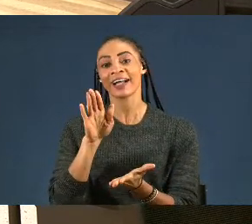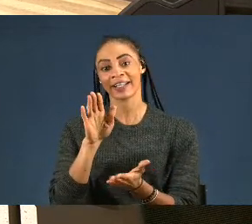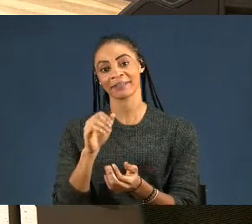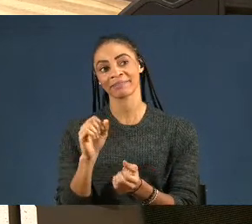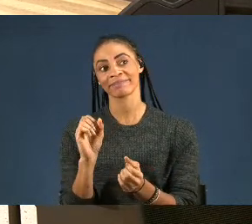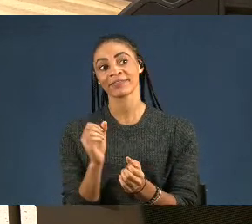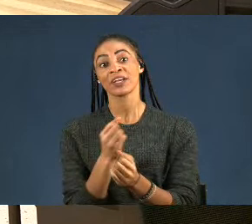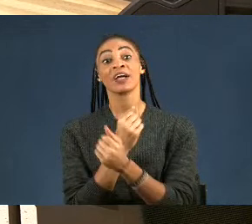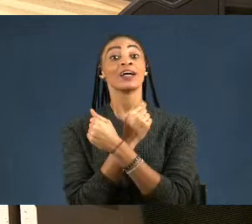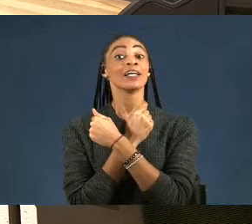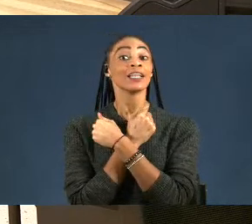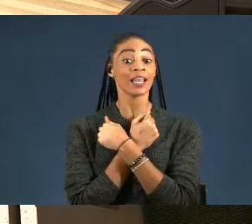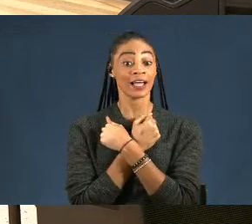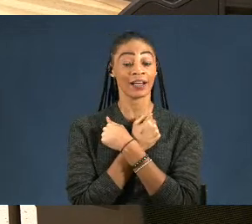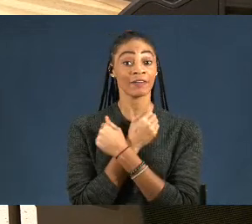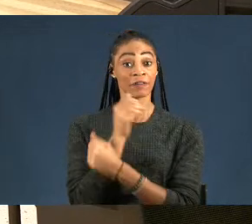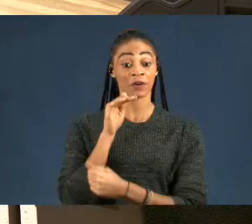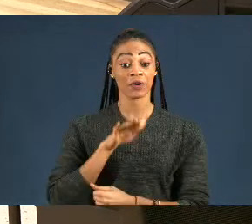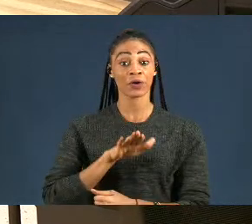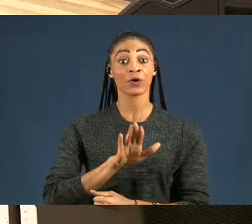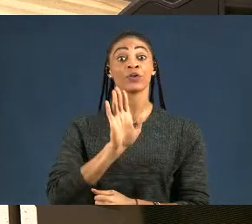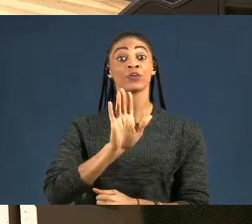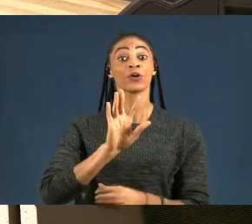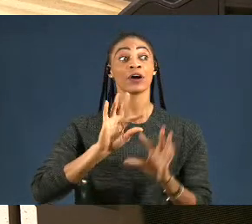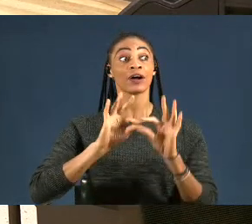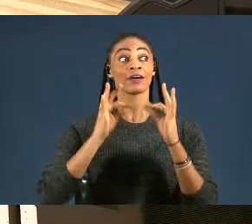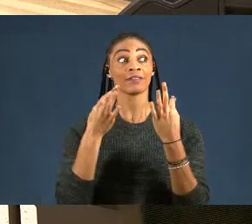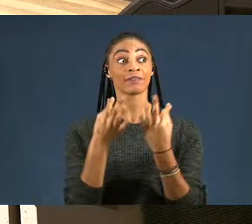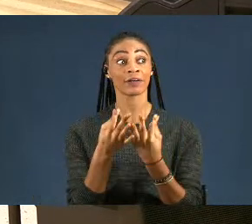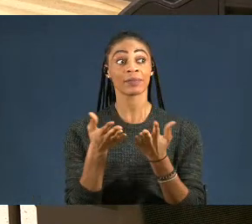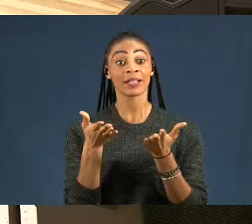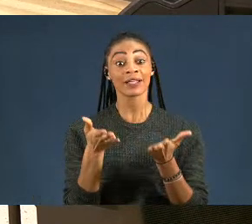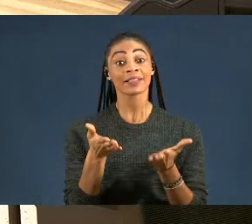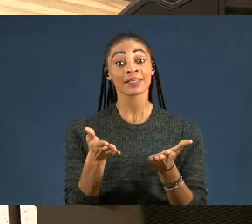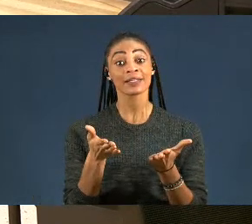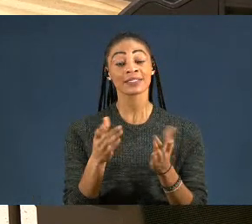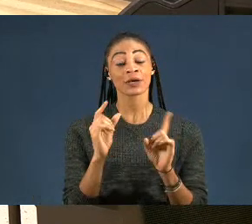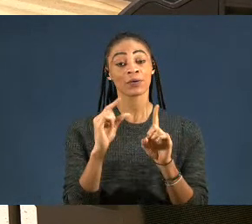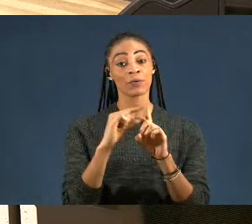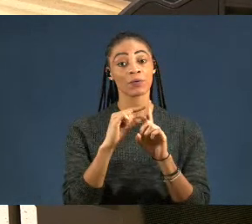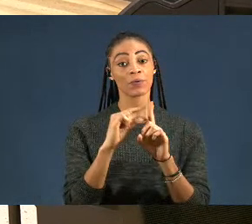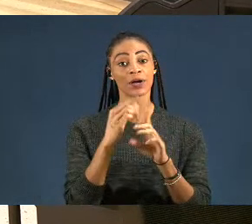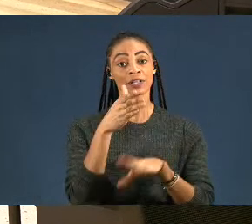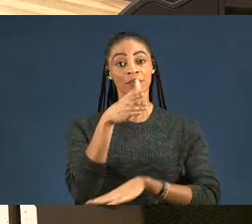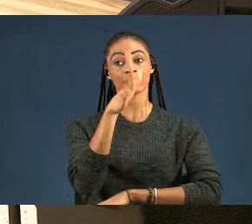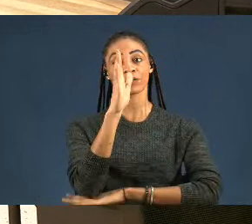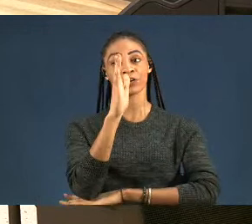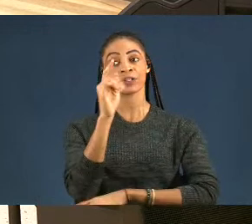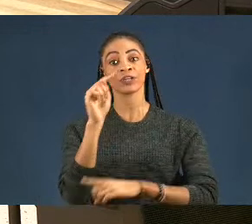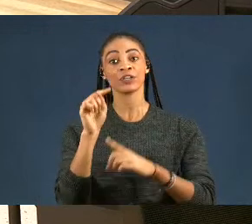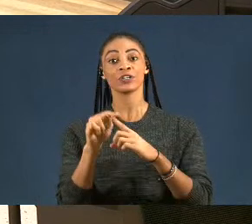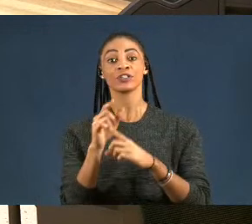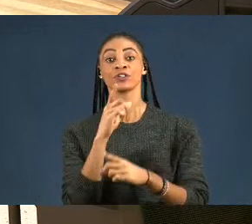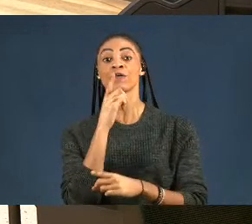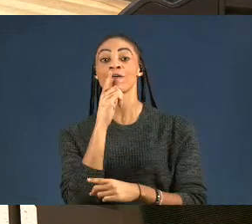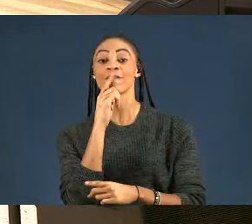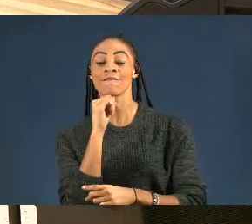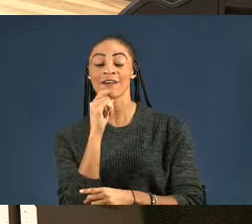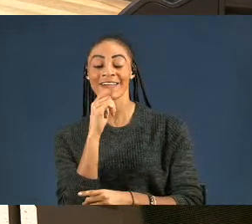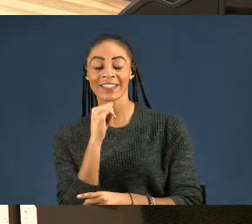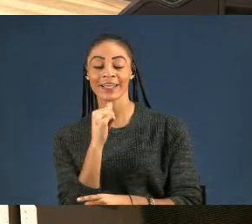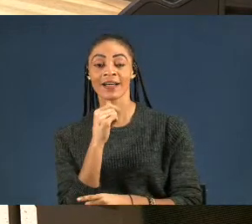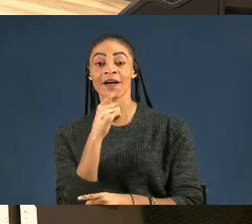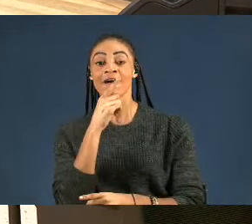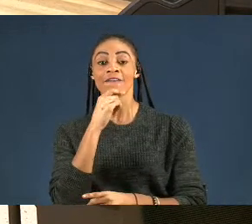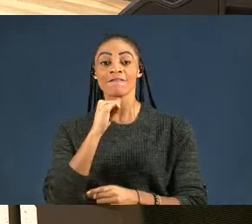your family. The Bible says, this is the word of God to the fathers. He says, husbands, fathers,